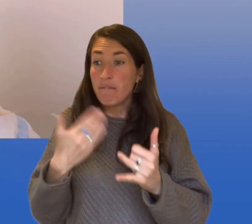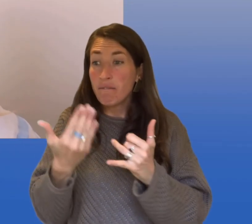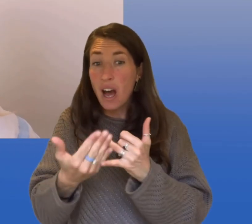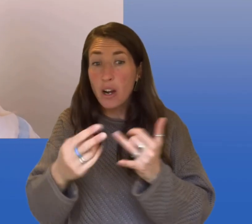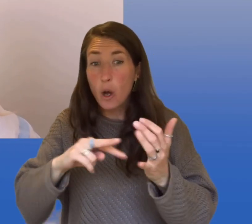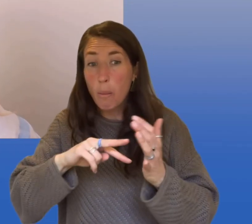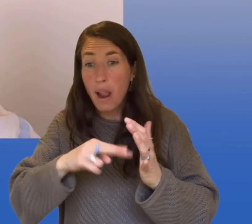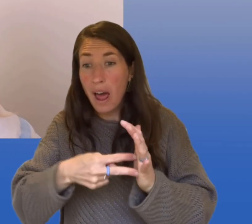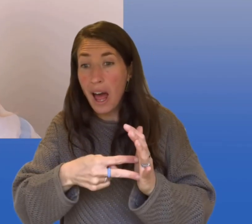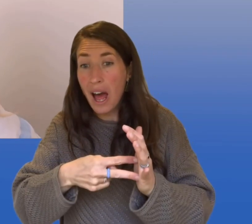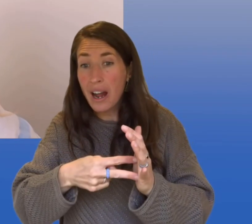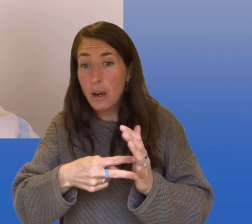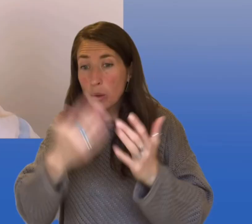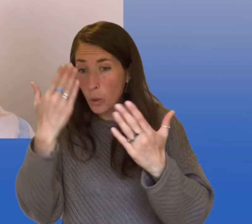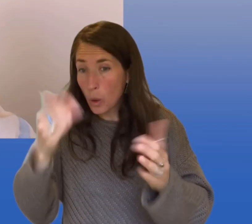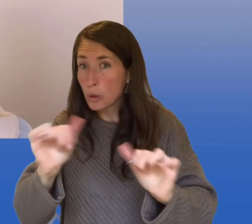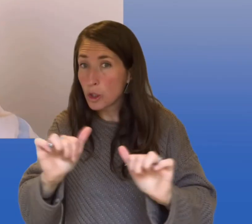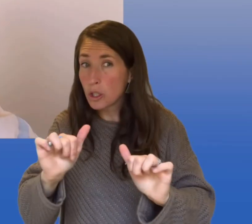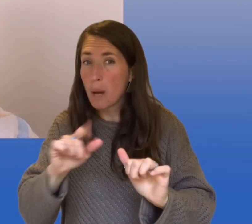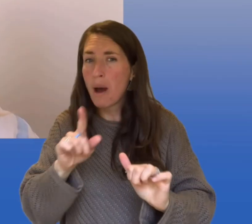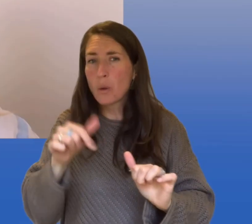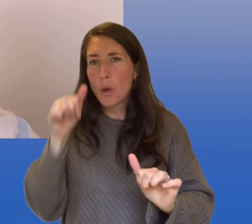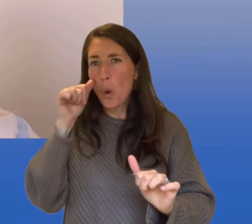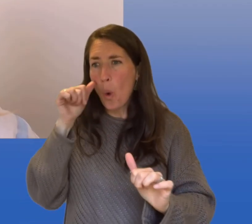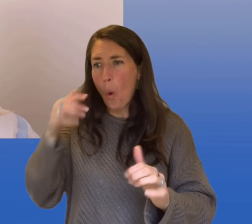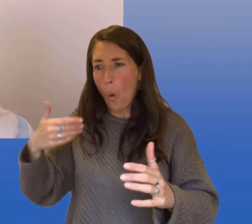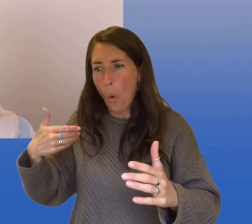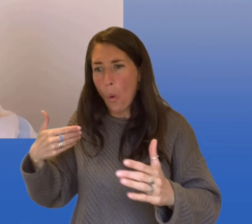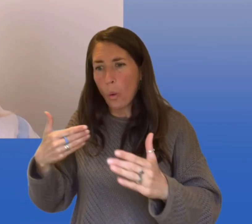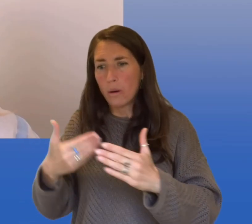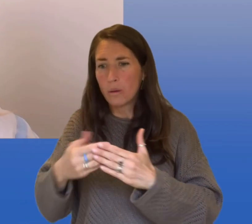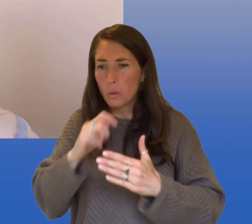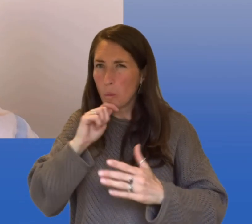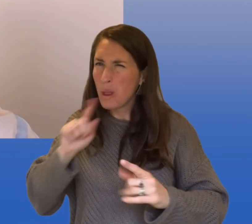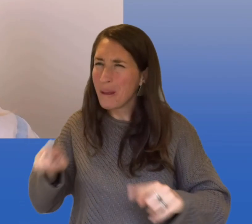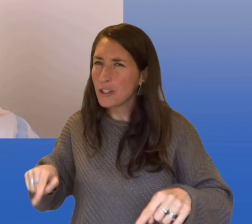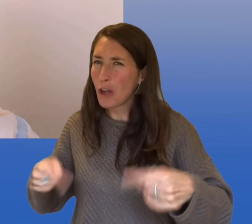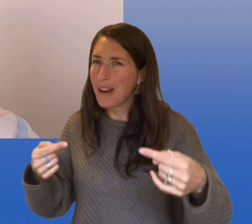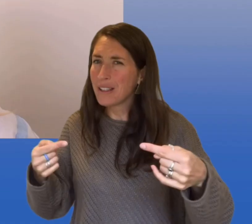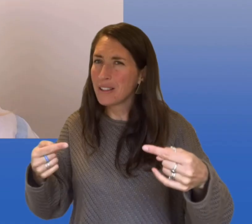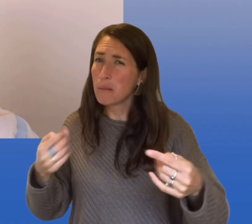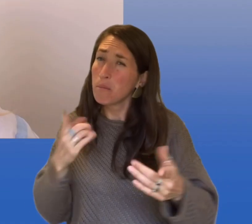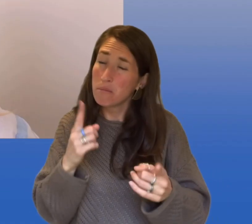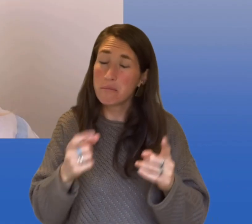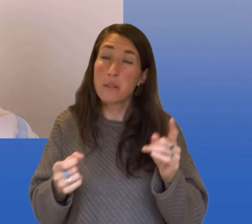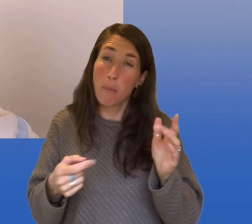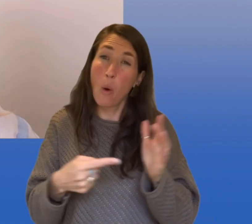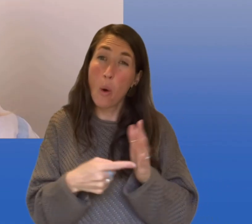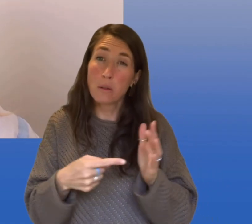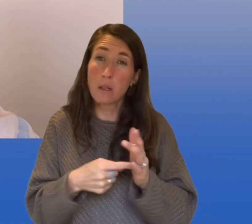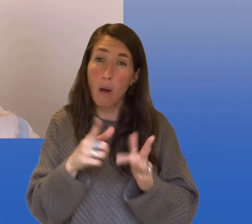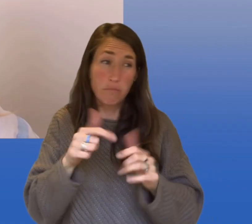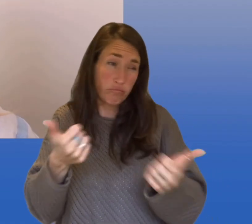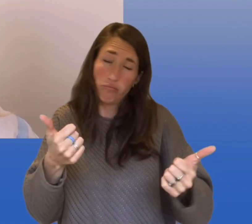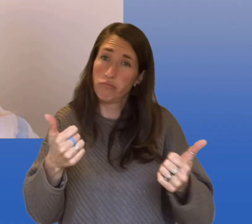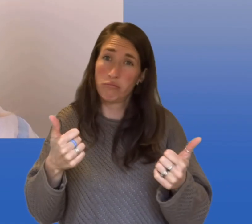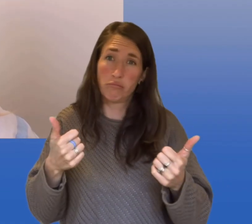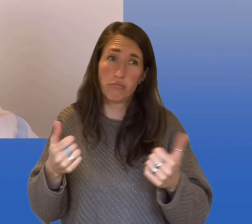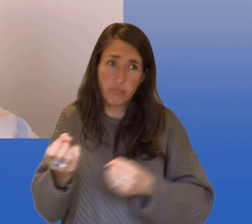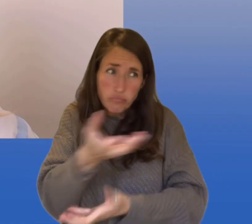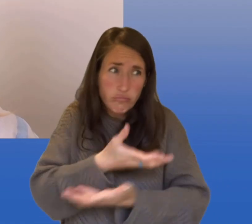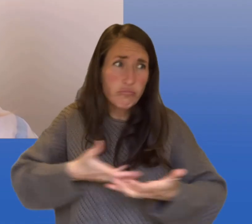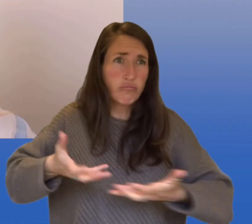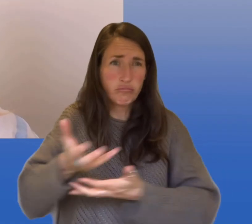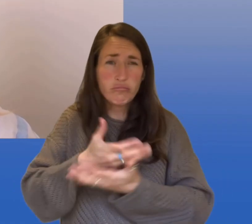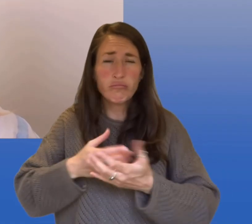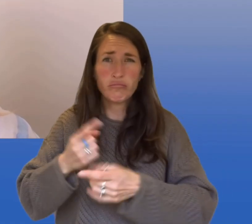final plan is, we know it will be a challenge, but it's a really important thing for us to look at. So we had a really good, robust discussion